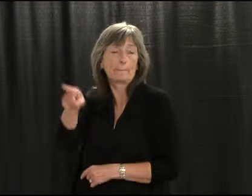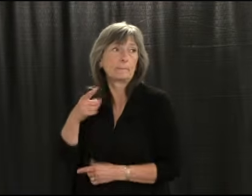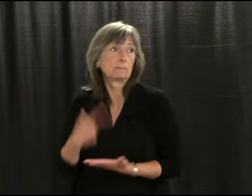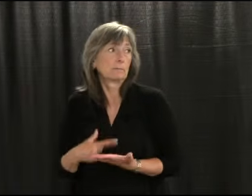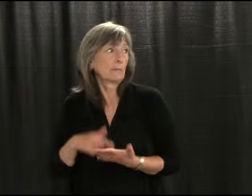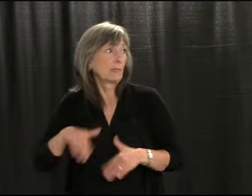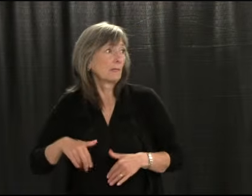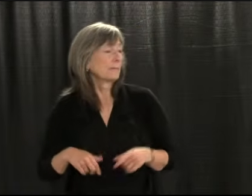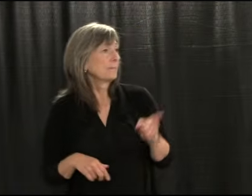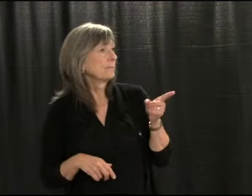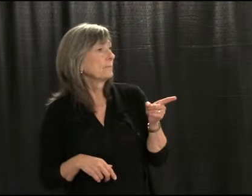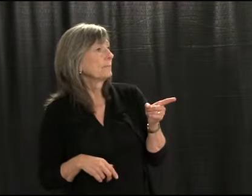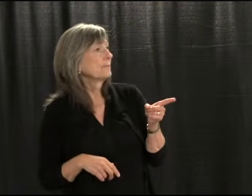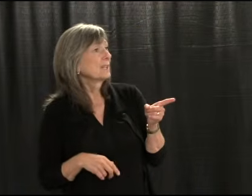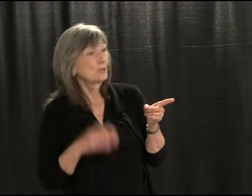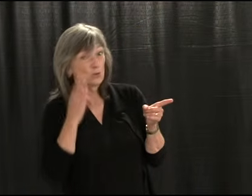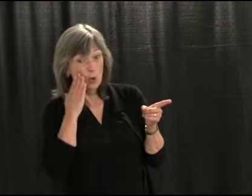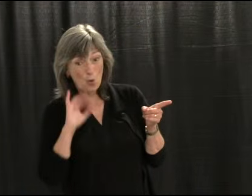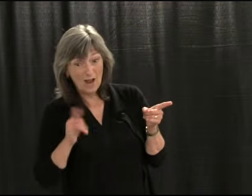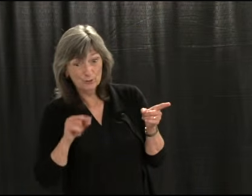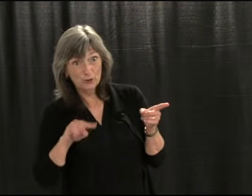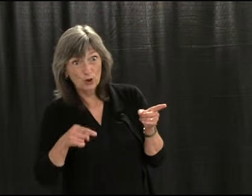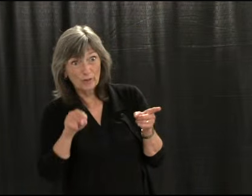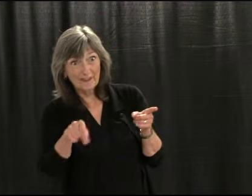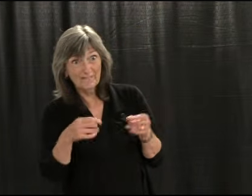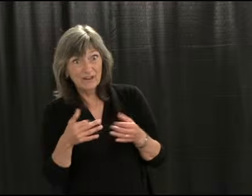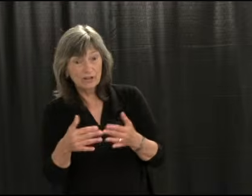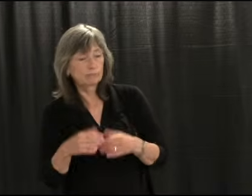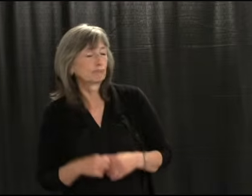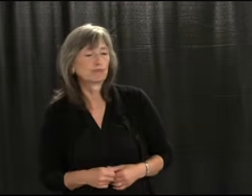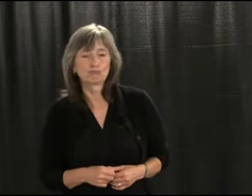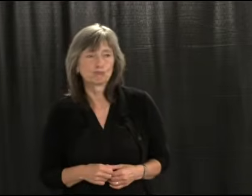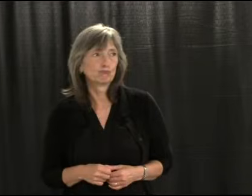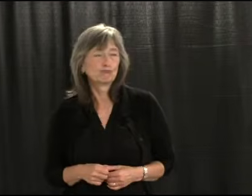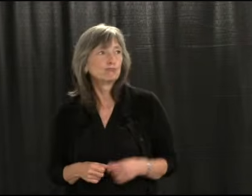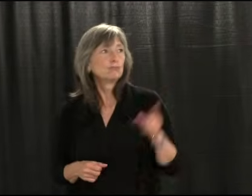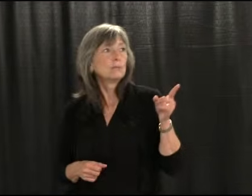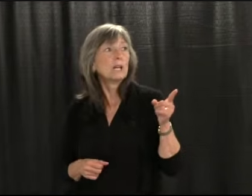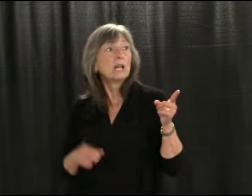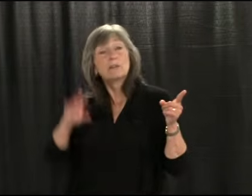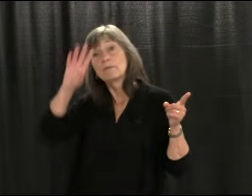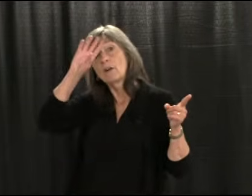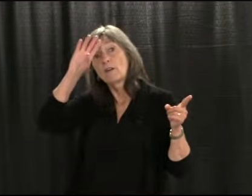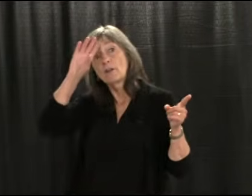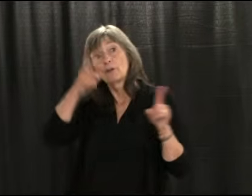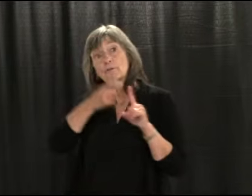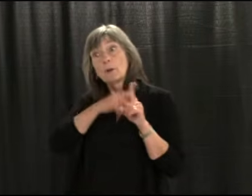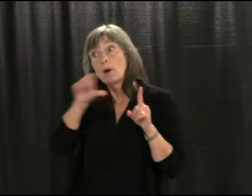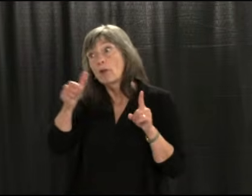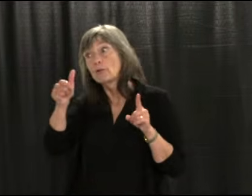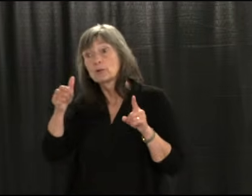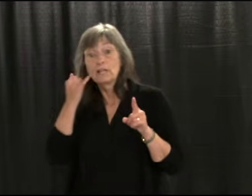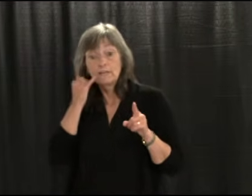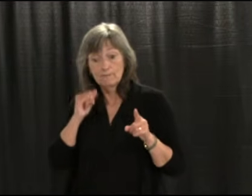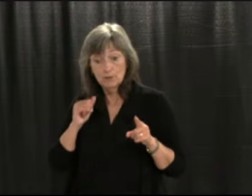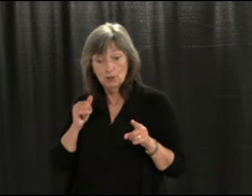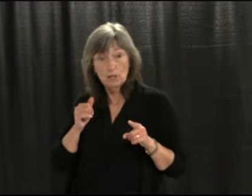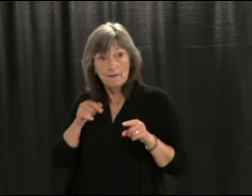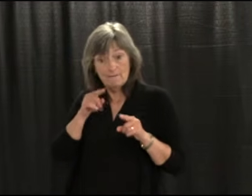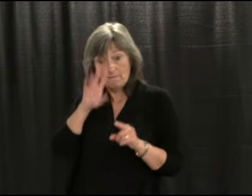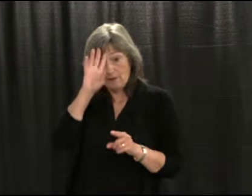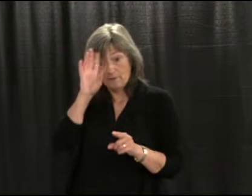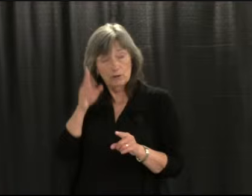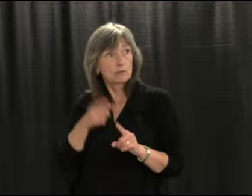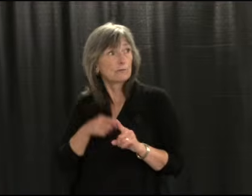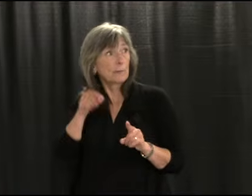Any indication how that fire started? no. Where do the firefighters come from? Do they have to come from another fire, Which